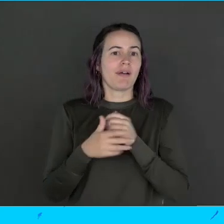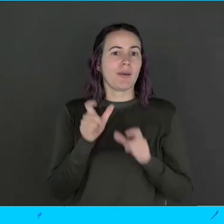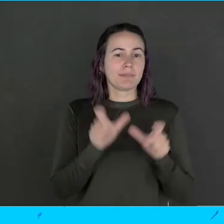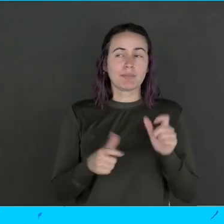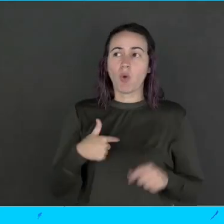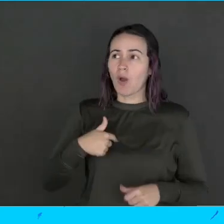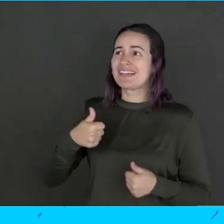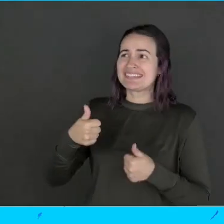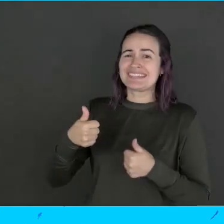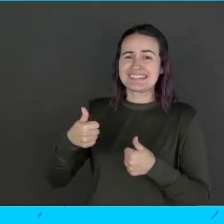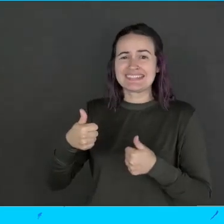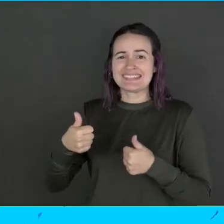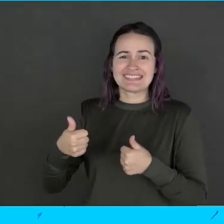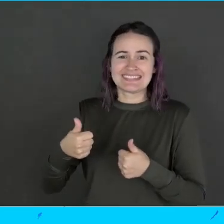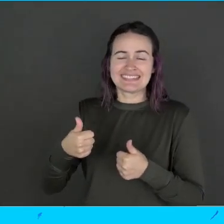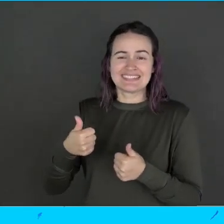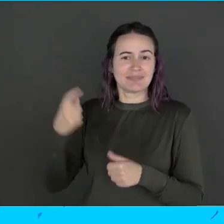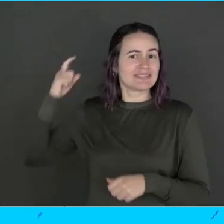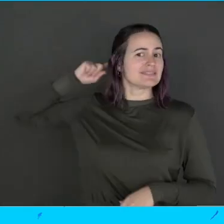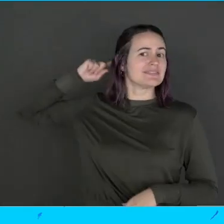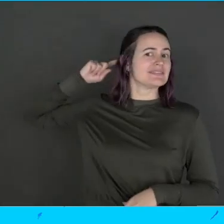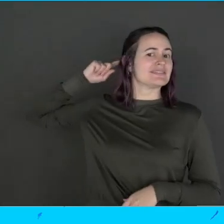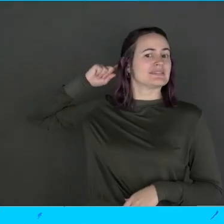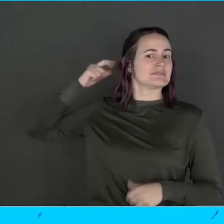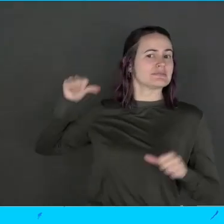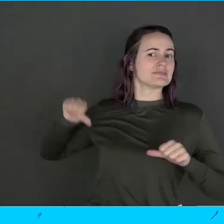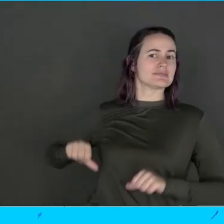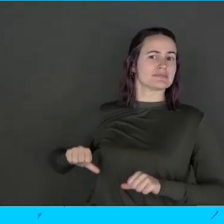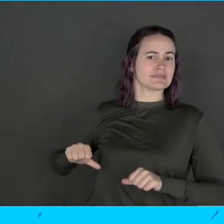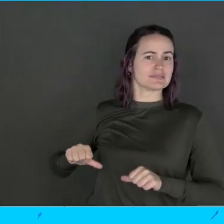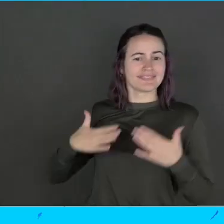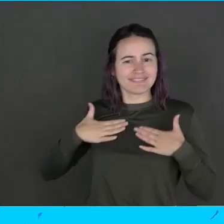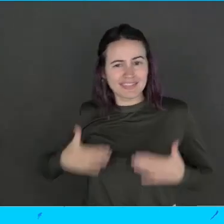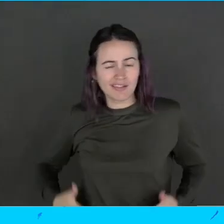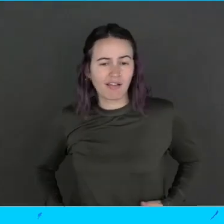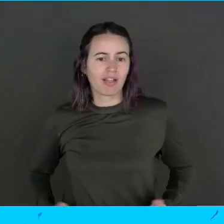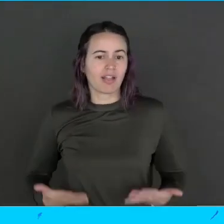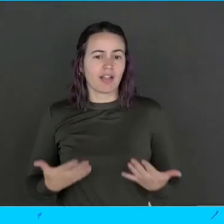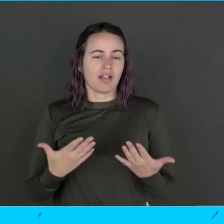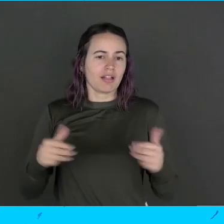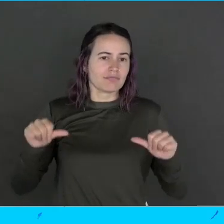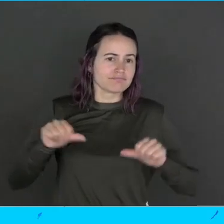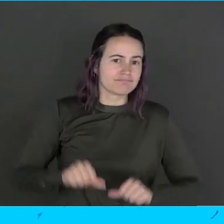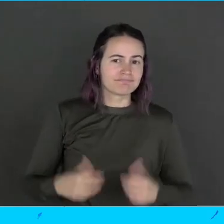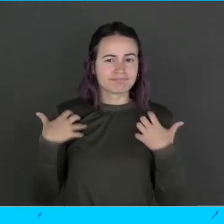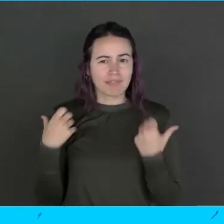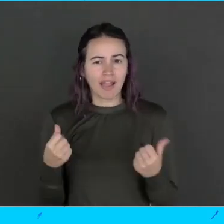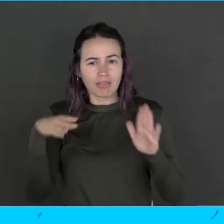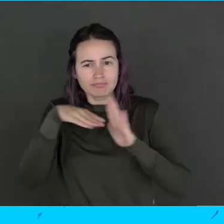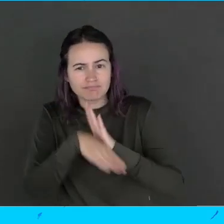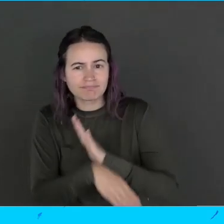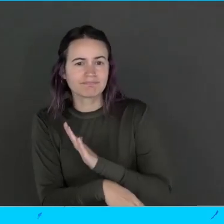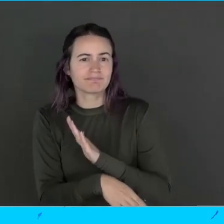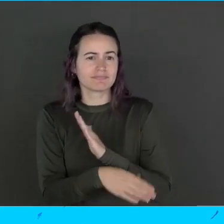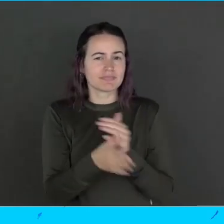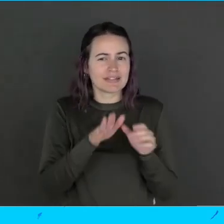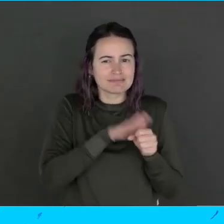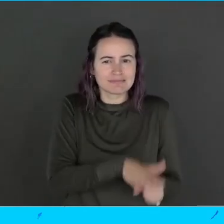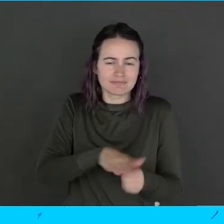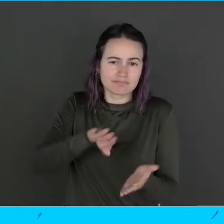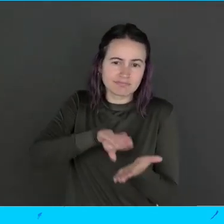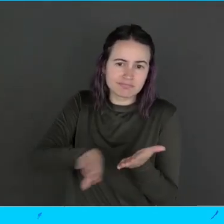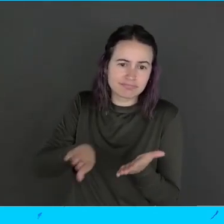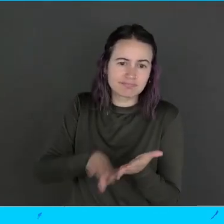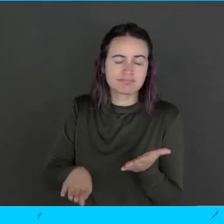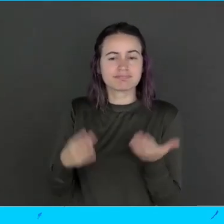fine, physically unwell and mentally in decline. And even in these times, our girls are undermined and marginalized. Education's been cast aside